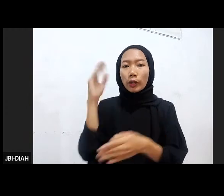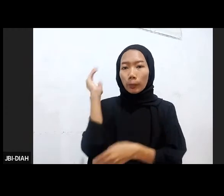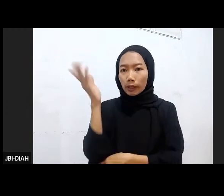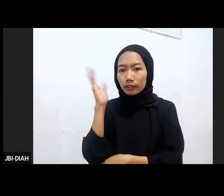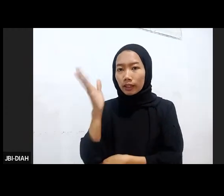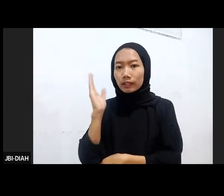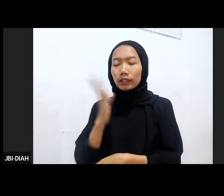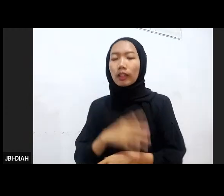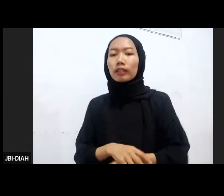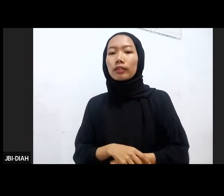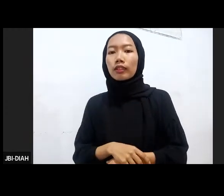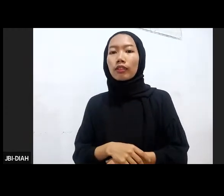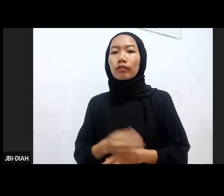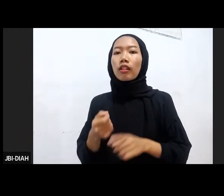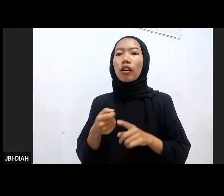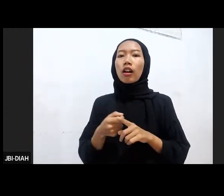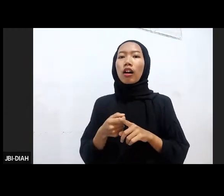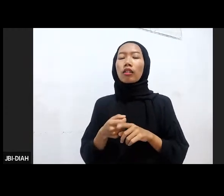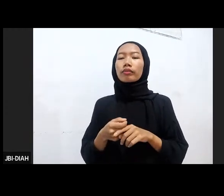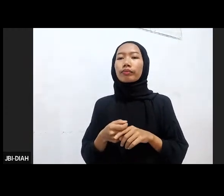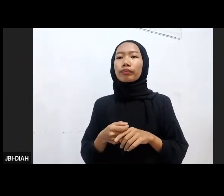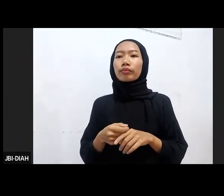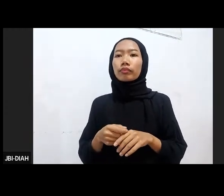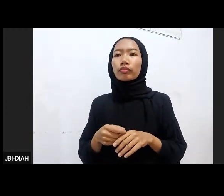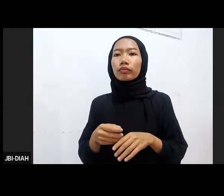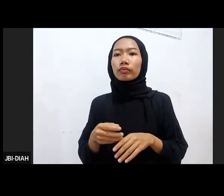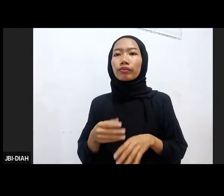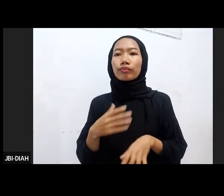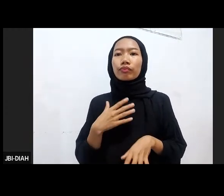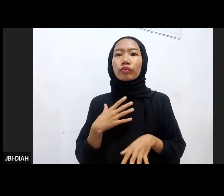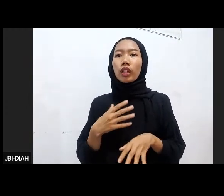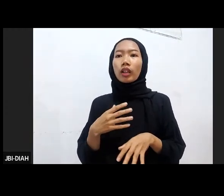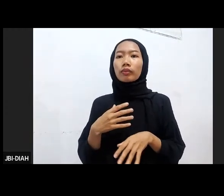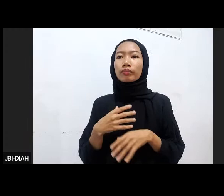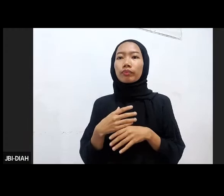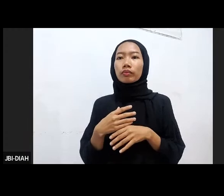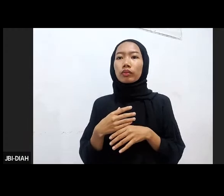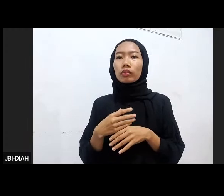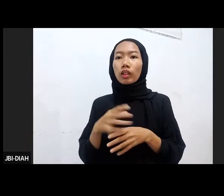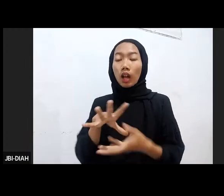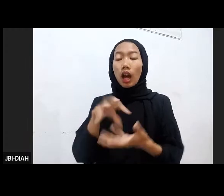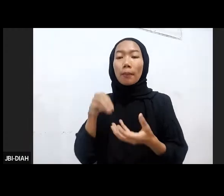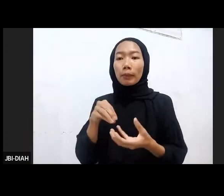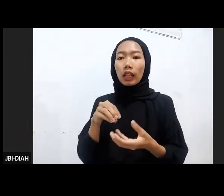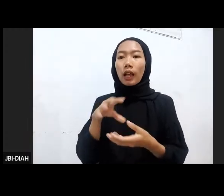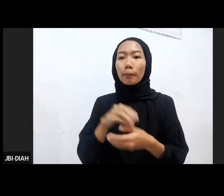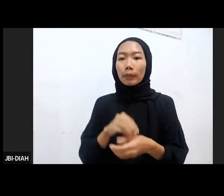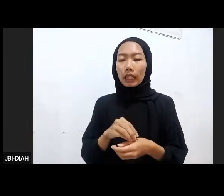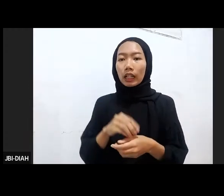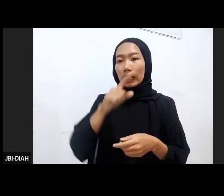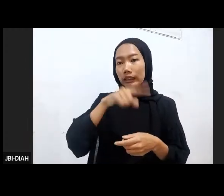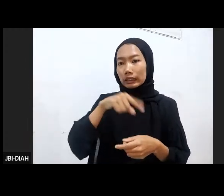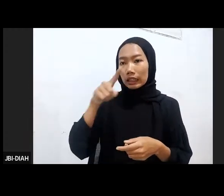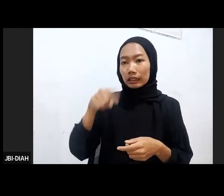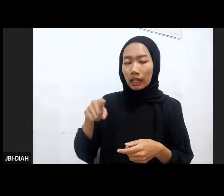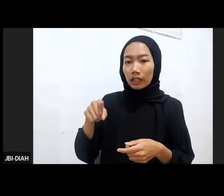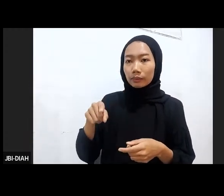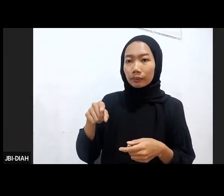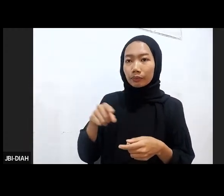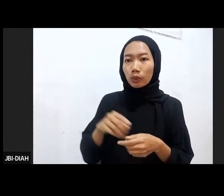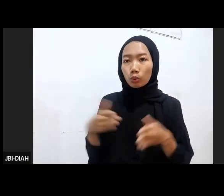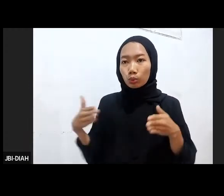that suggest barriers to accessibility, what drives people being excluded. So